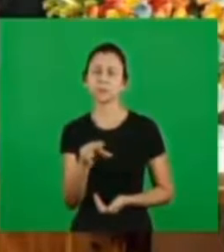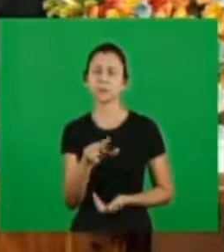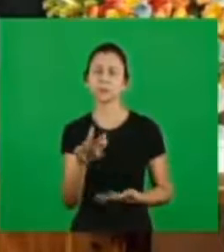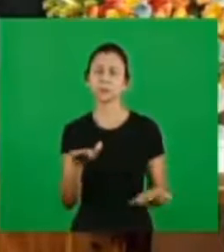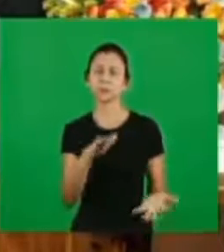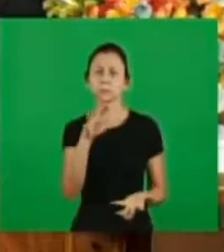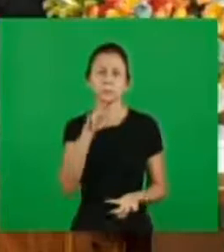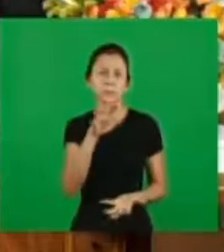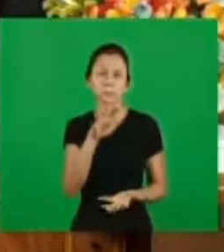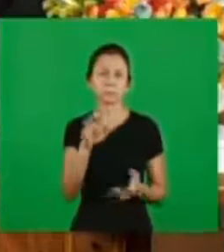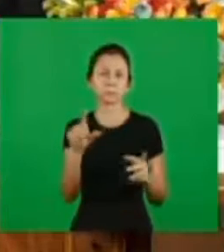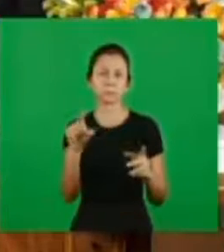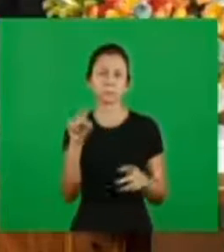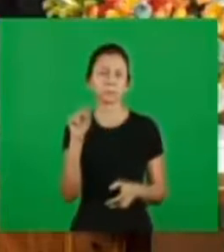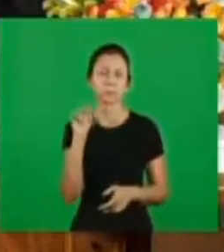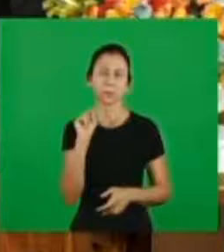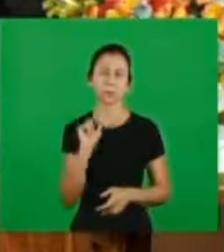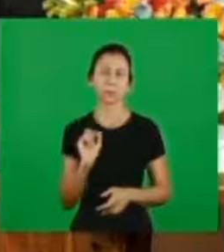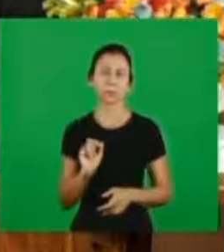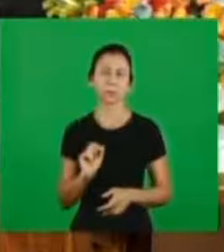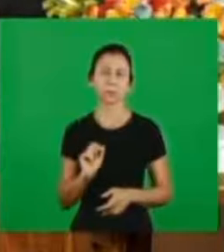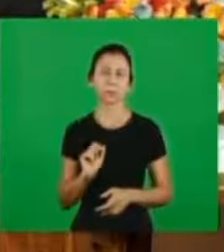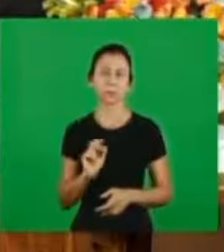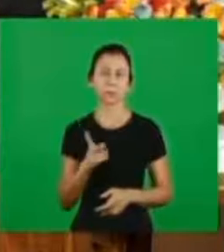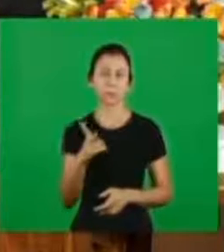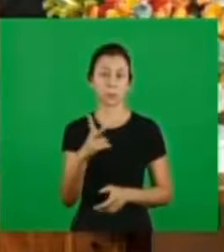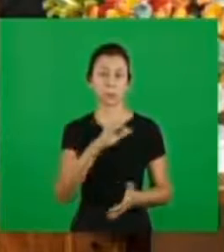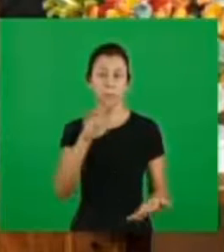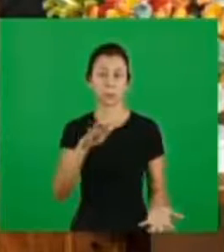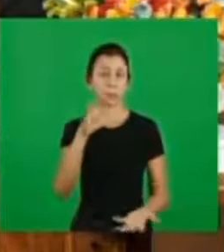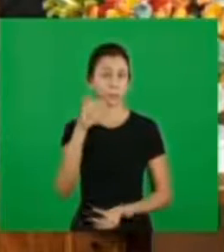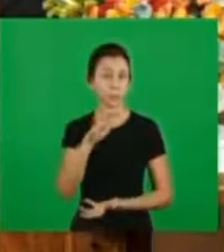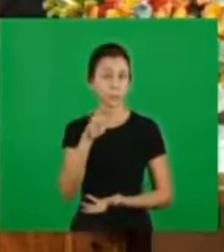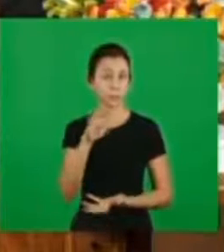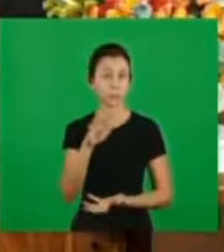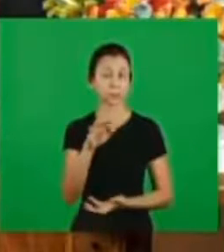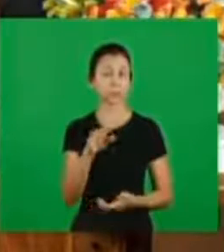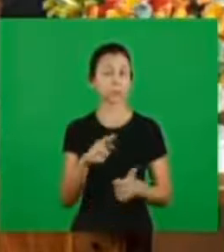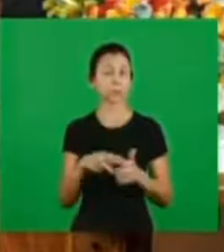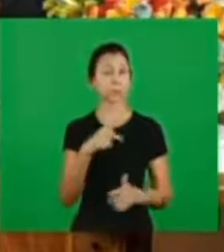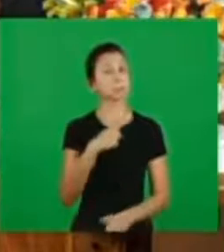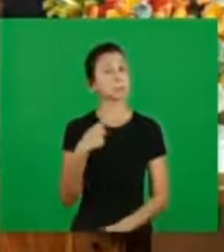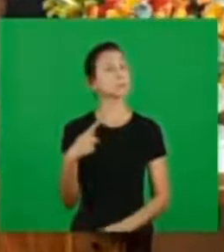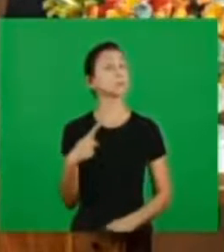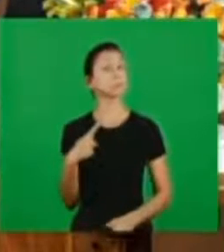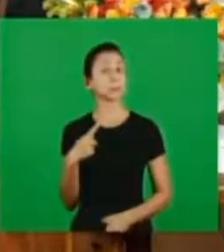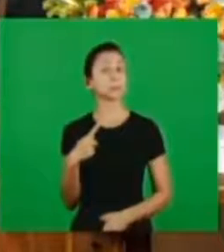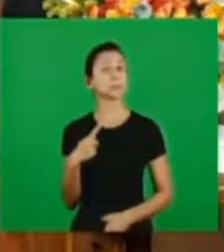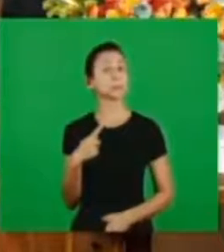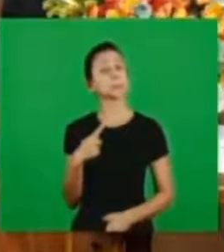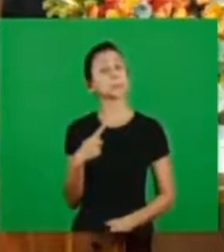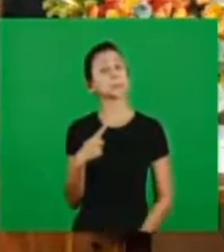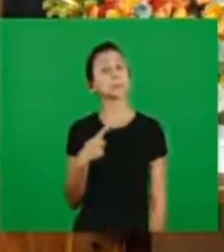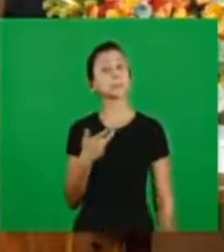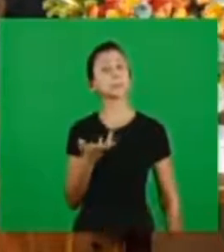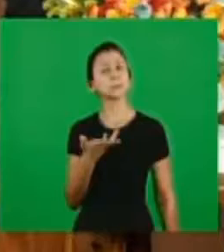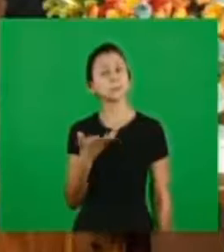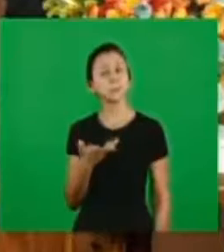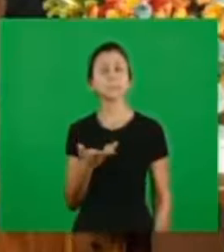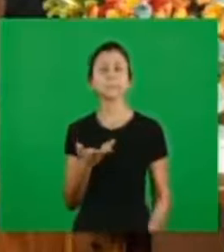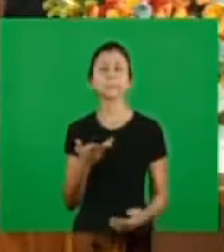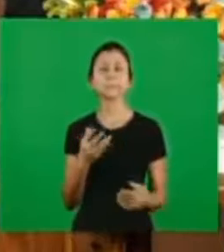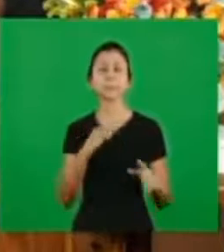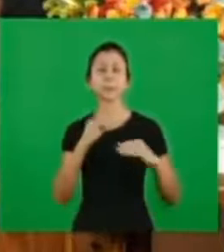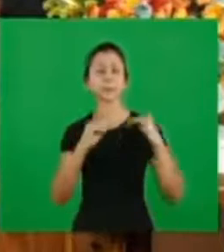Naturally, it was a choice because the pastors that are in their church and want